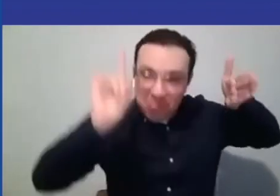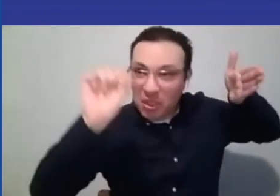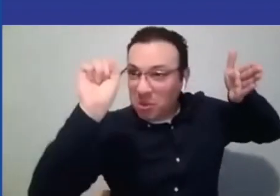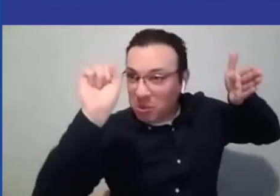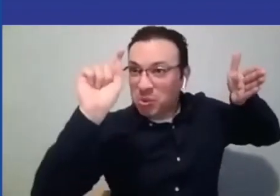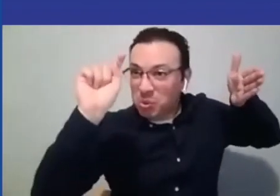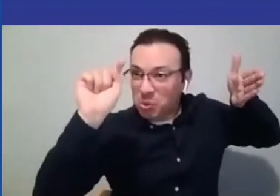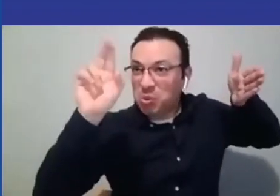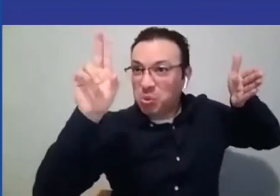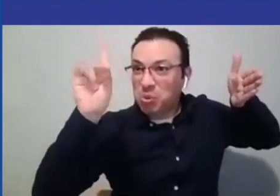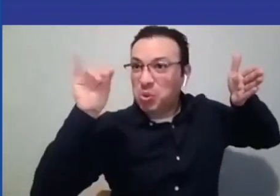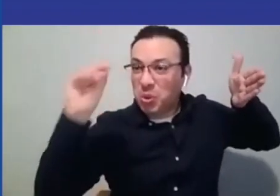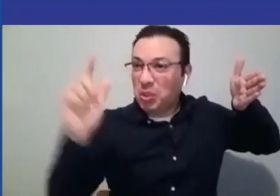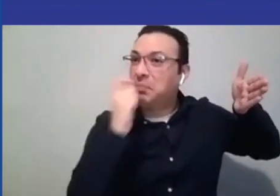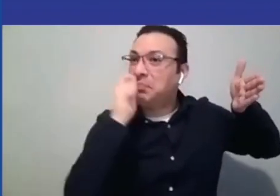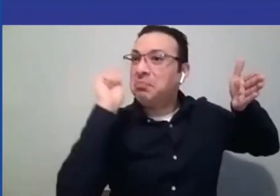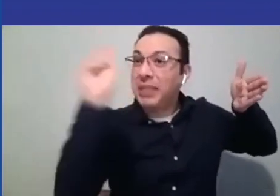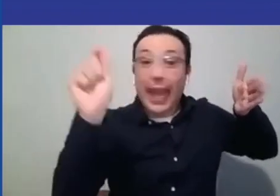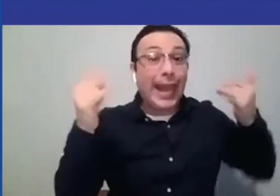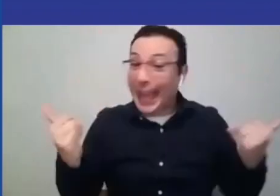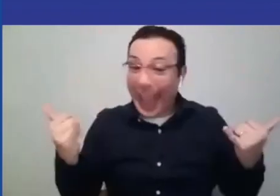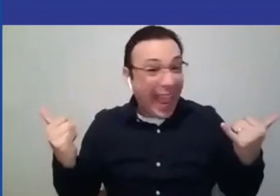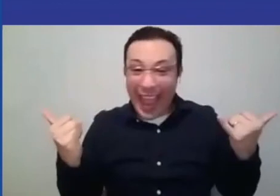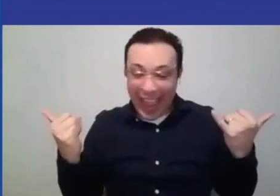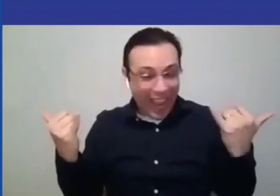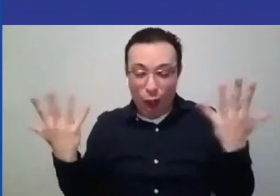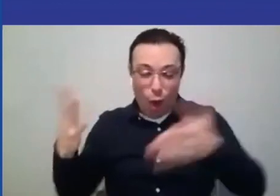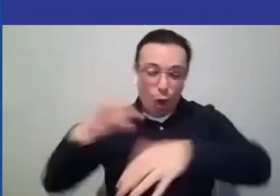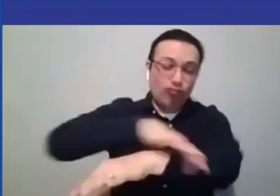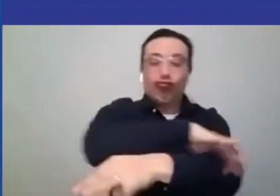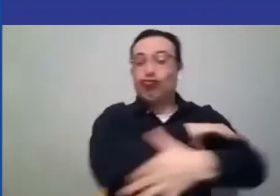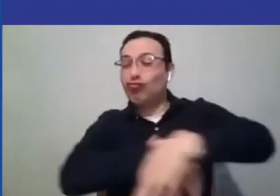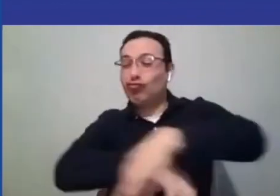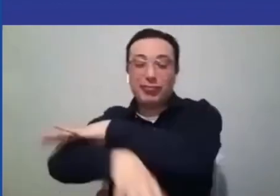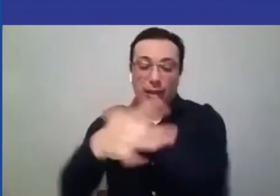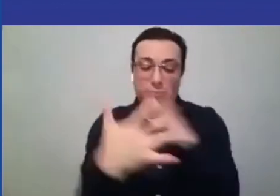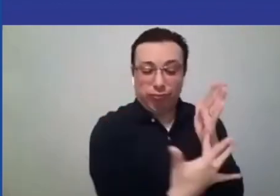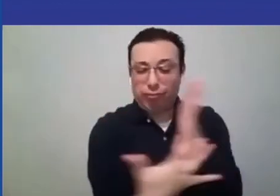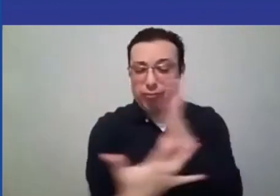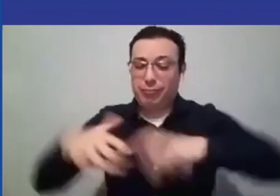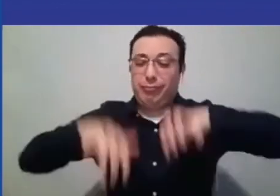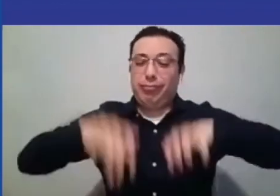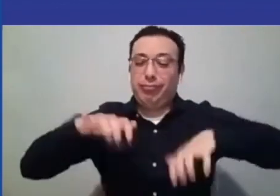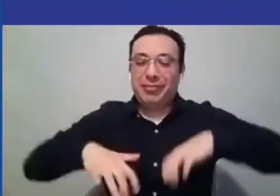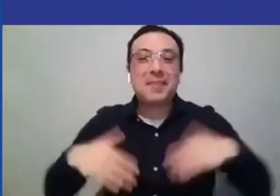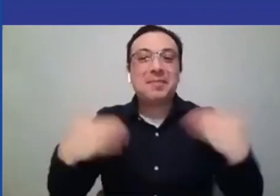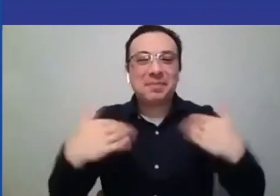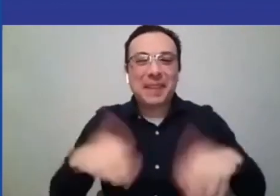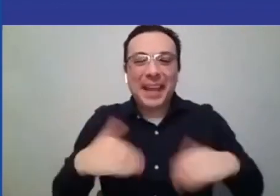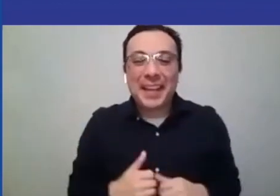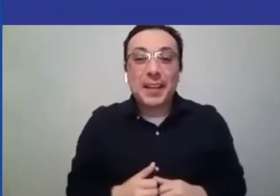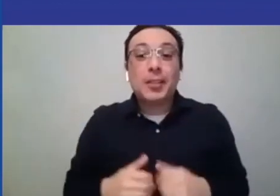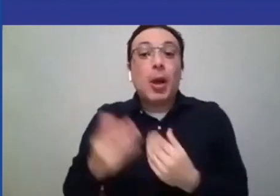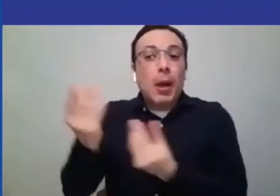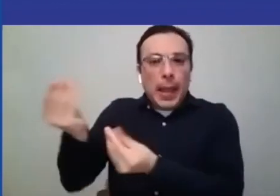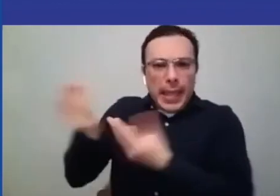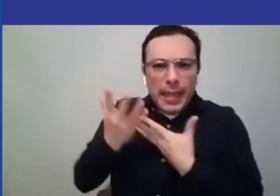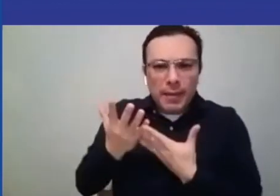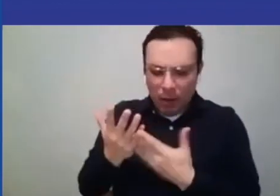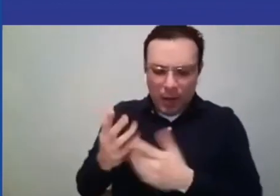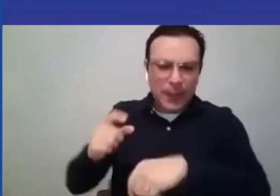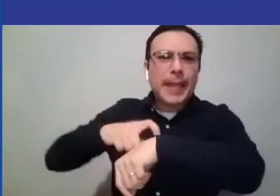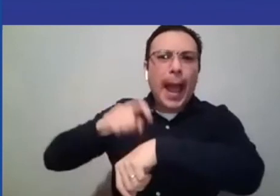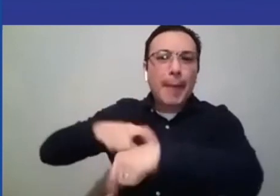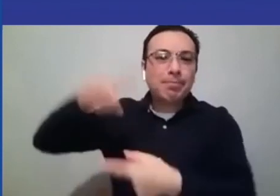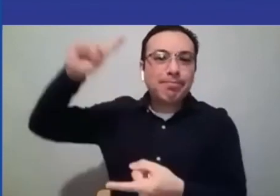only teach if I am in a studio. So Absolutely. we're all growing through this moment, and amen for that.